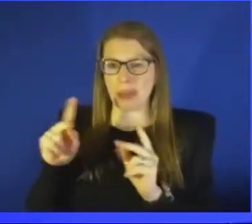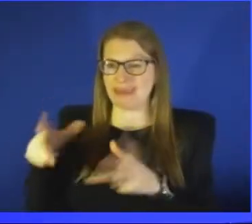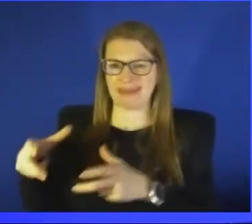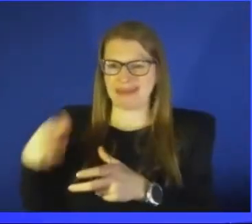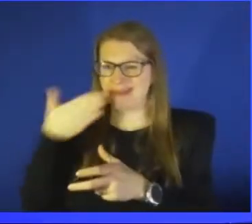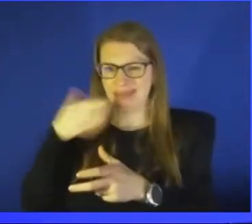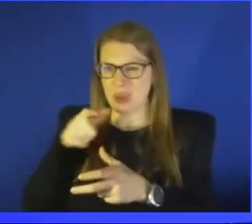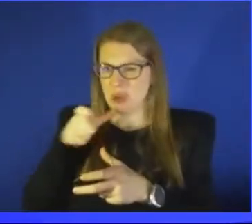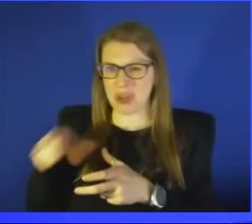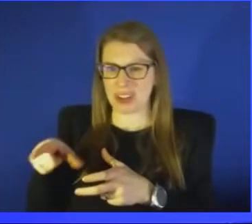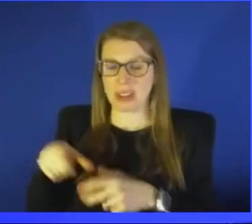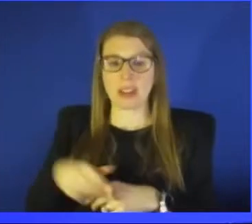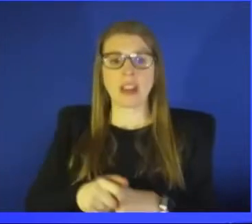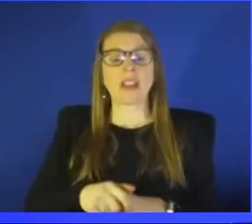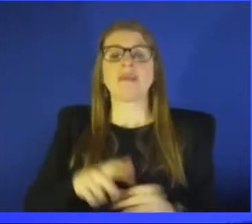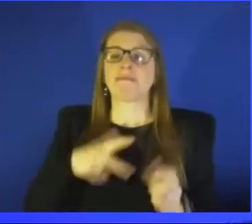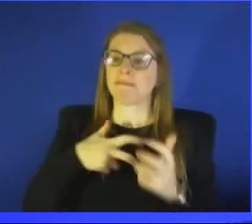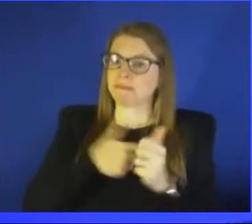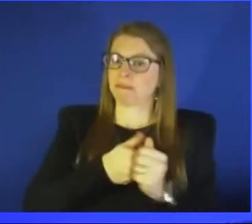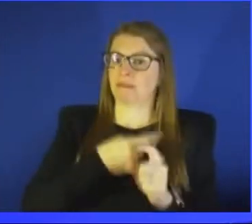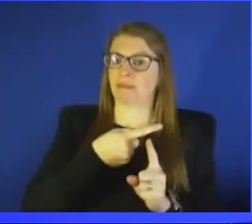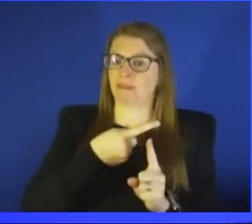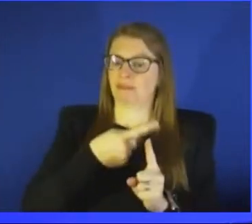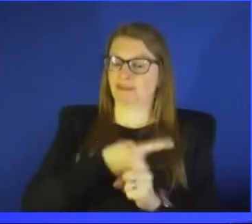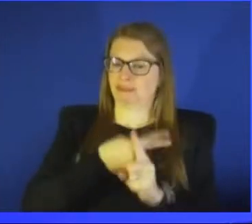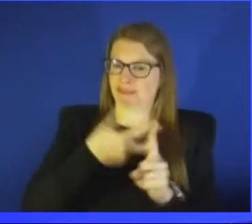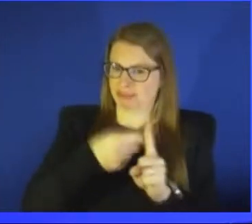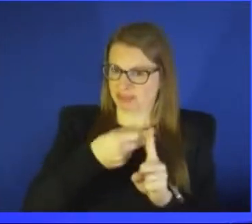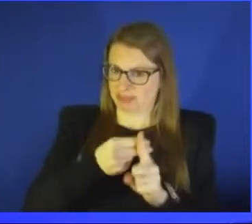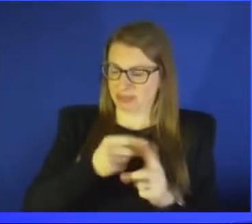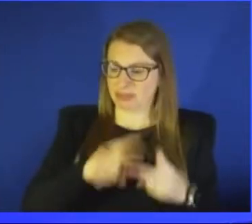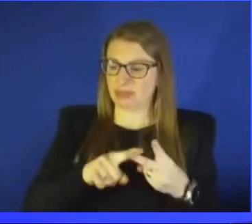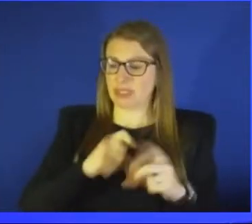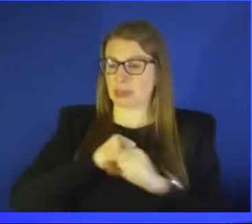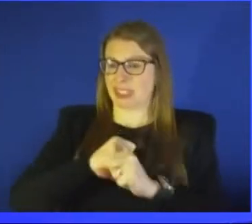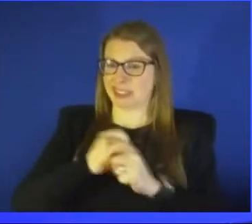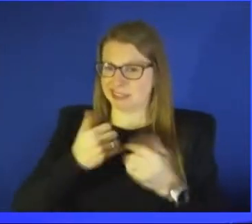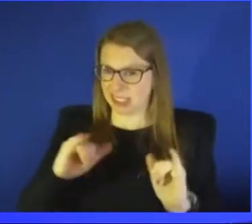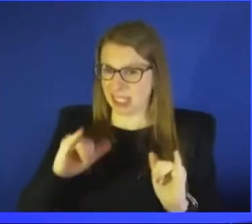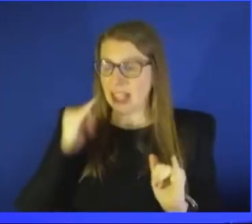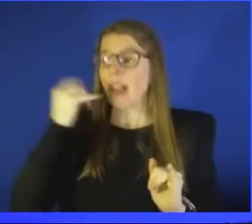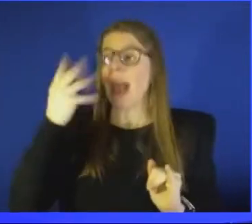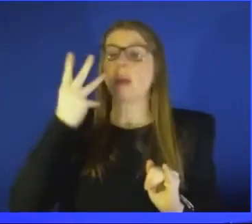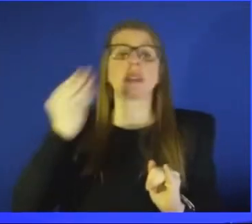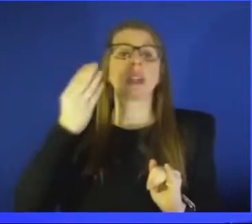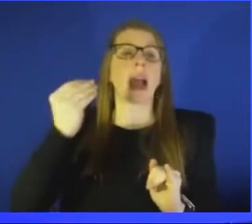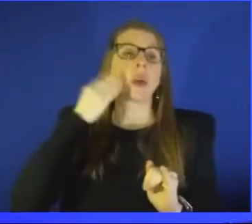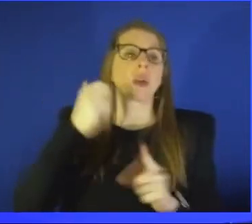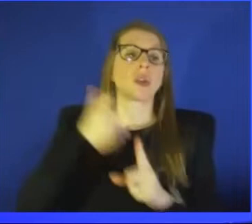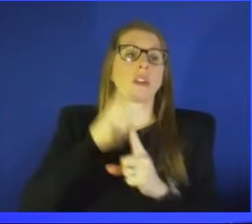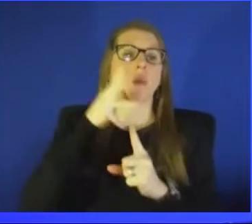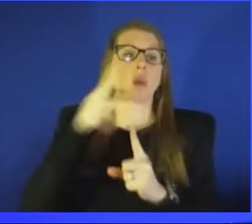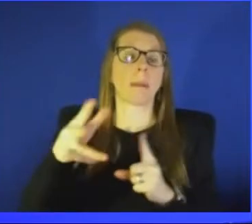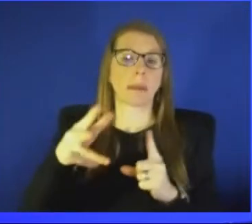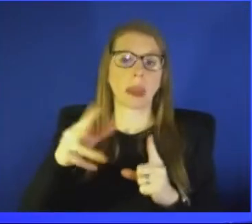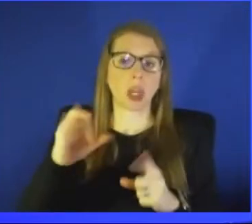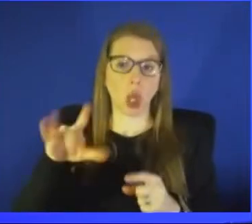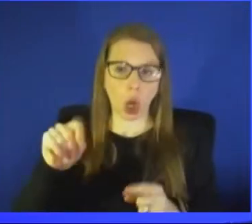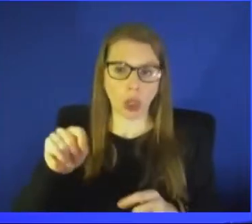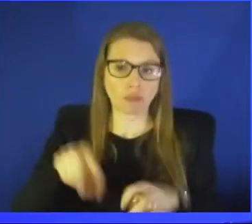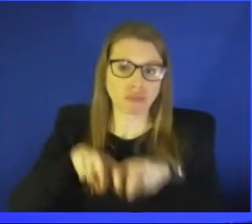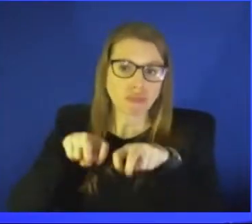protected. Still, I believe that when you're doing these things outdoors, I know you're going to be in a golf court. You're probably going to be a golf